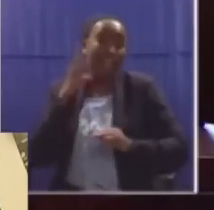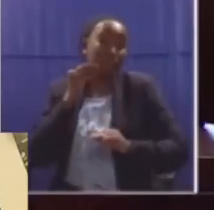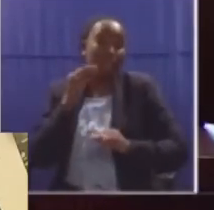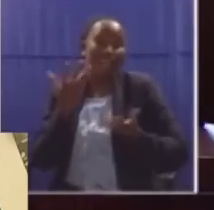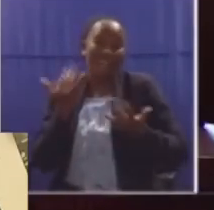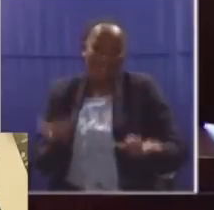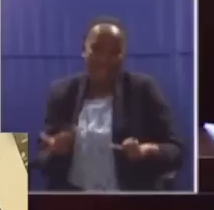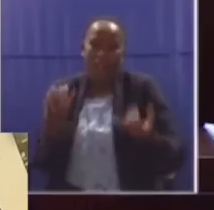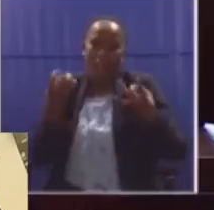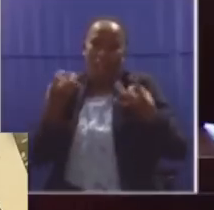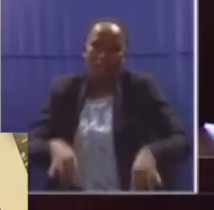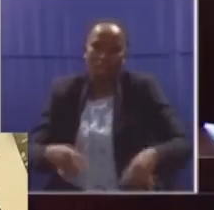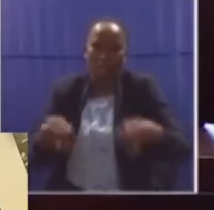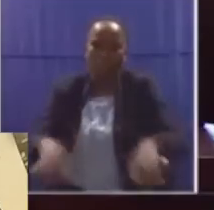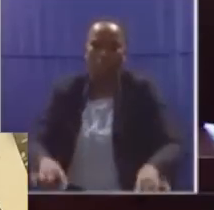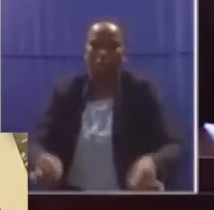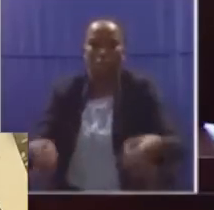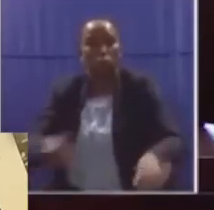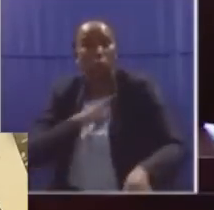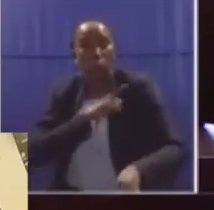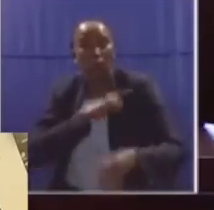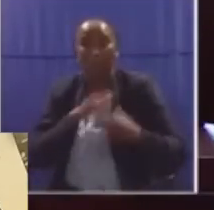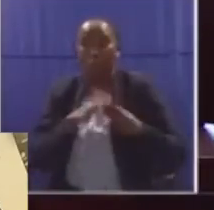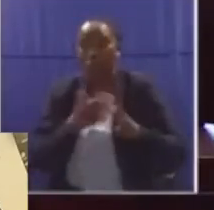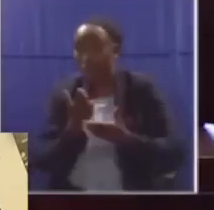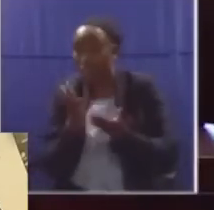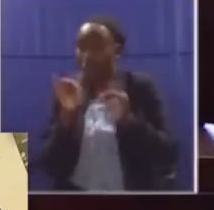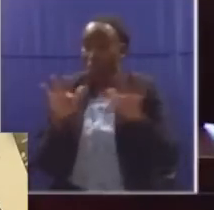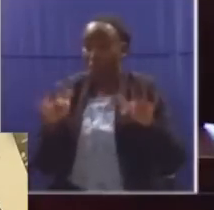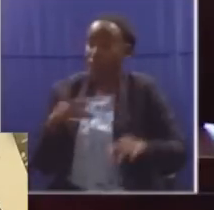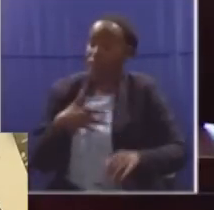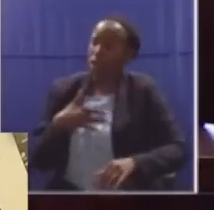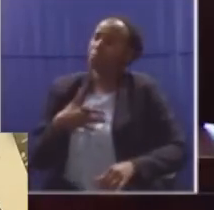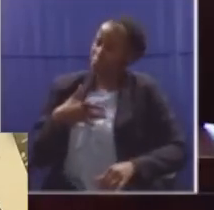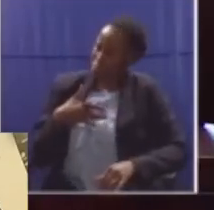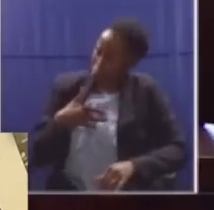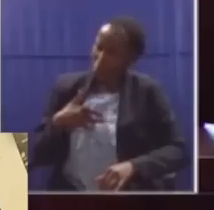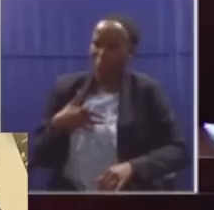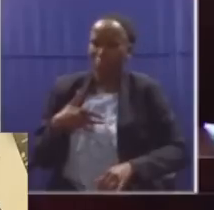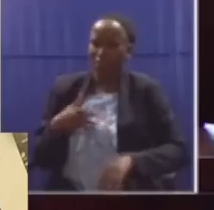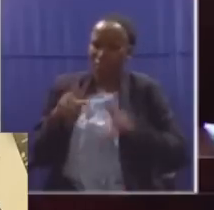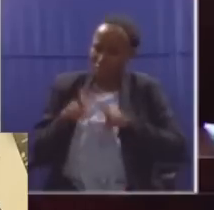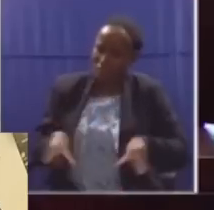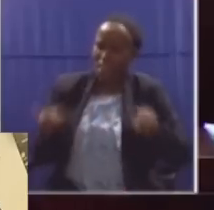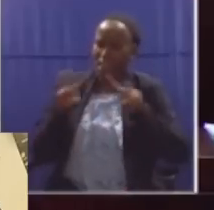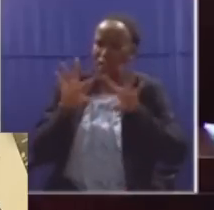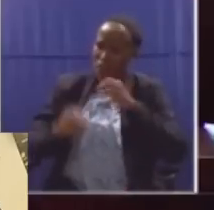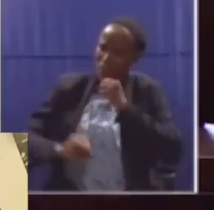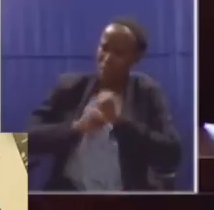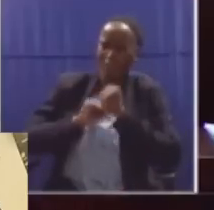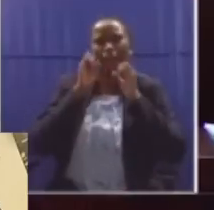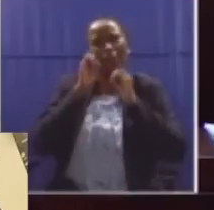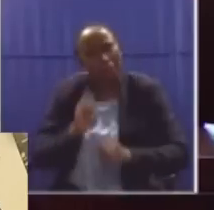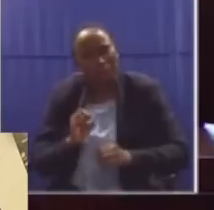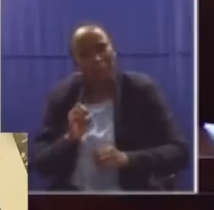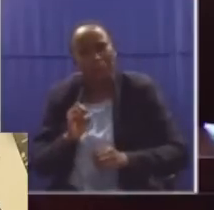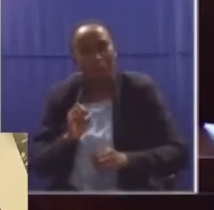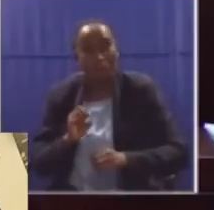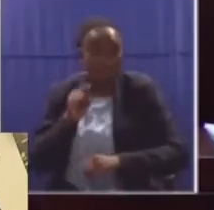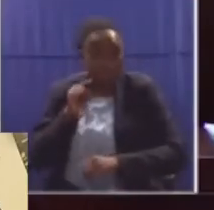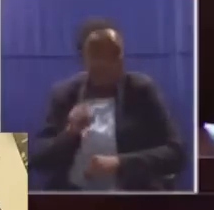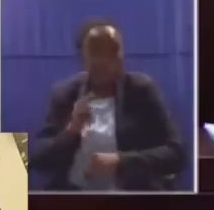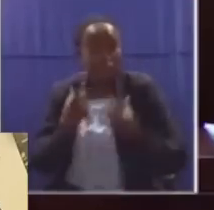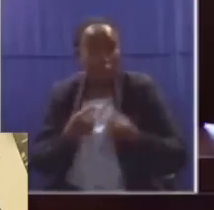detective services because these SAPS members don't feel valued or supported. The result of this is a continued decline in